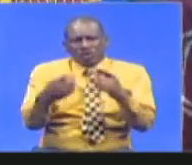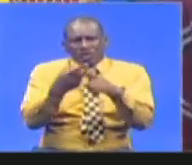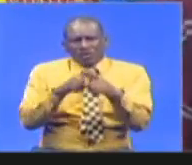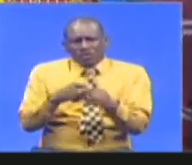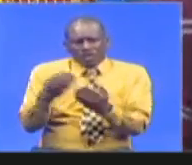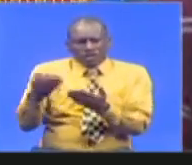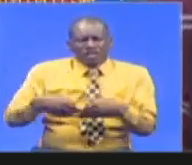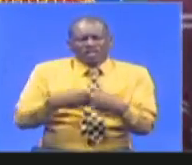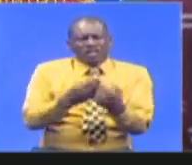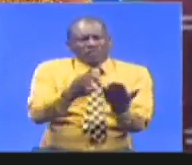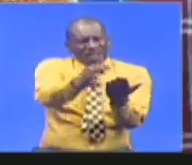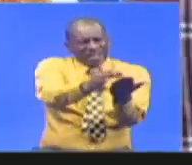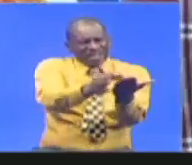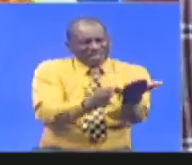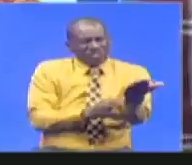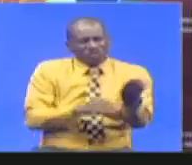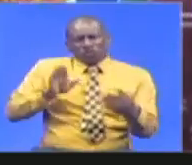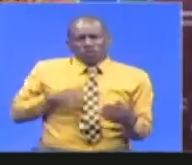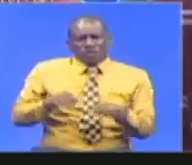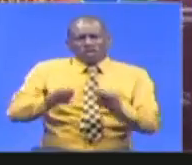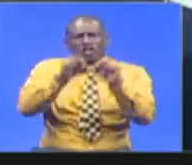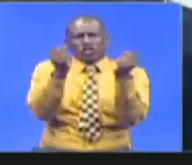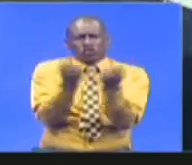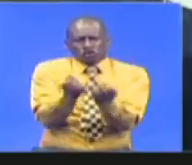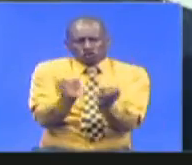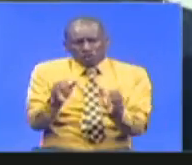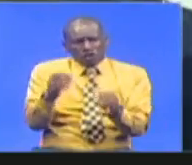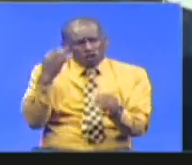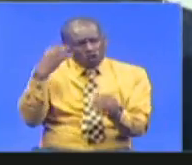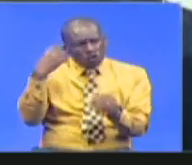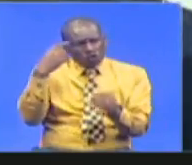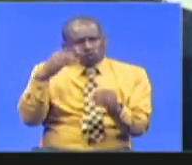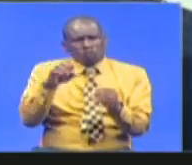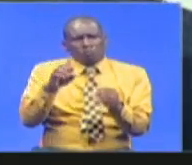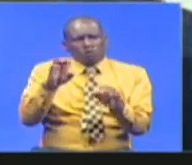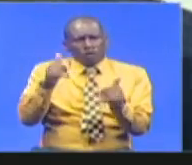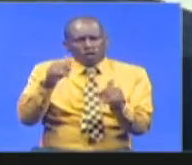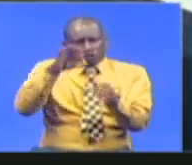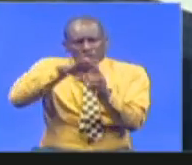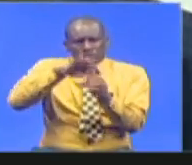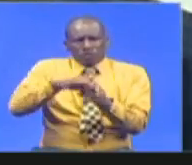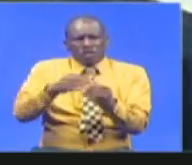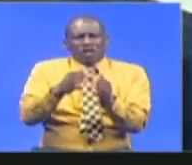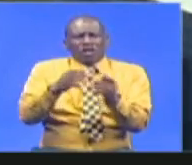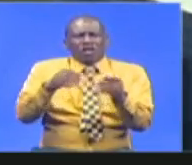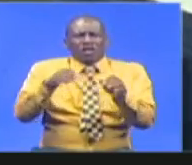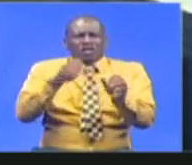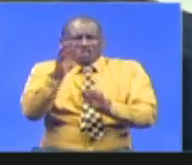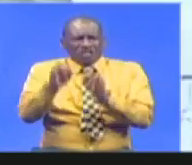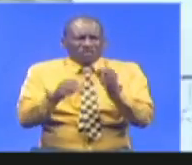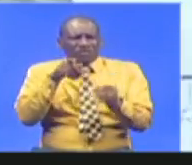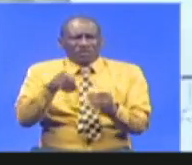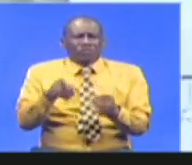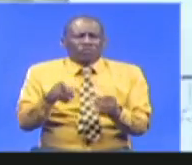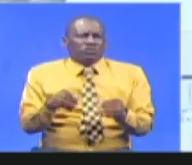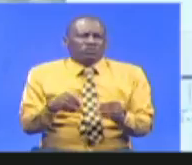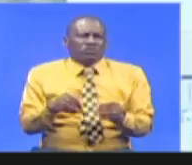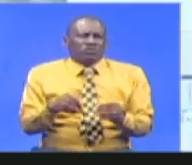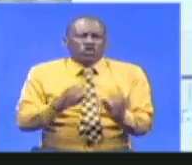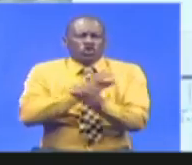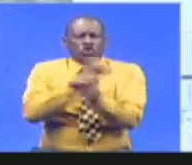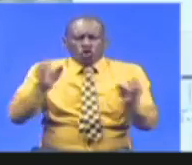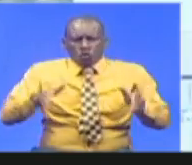list of female candidates on social media for a popularity vote, as though it were a pageant. There's no